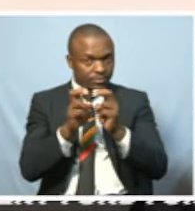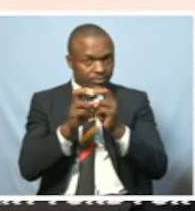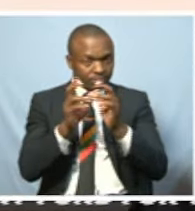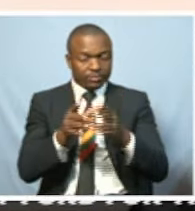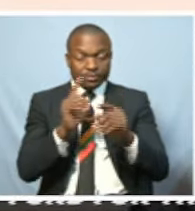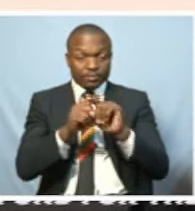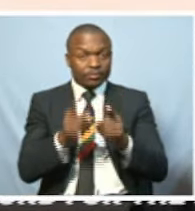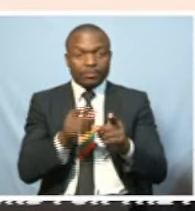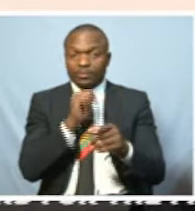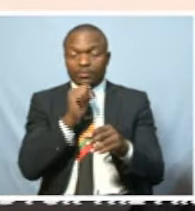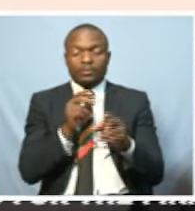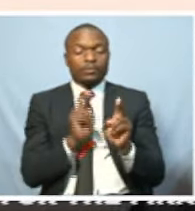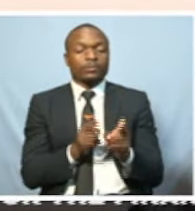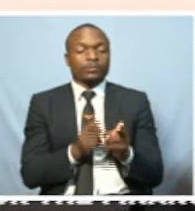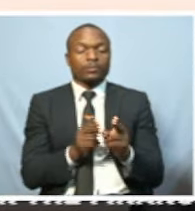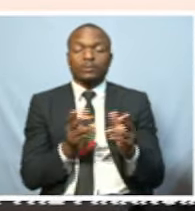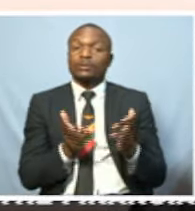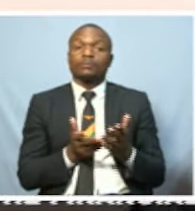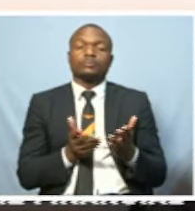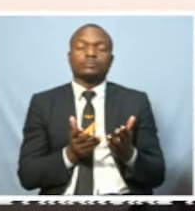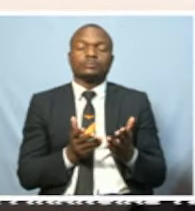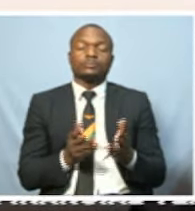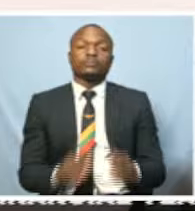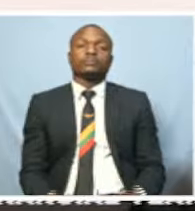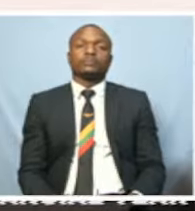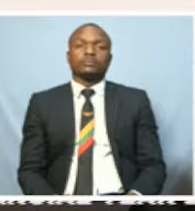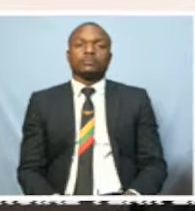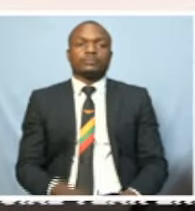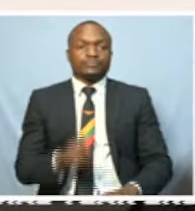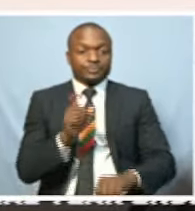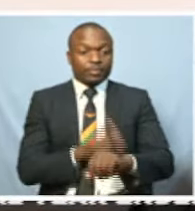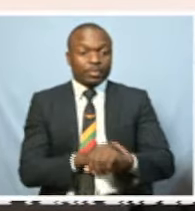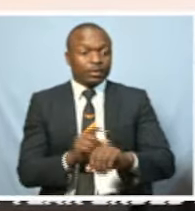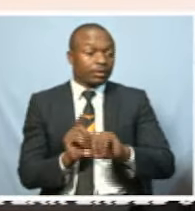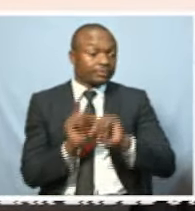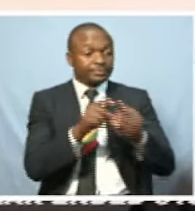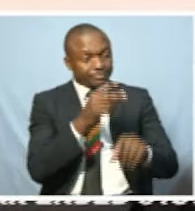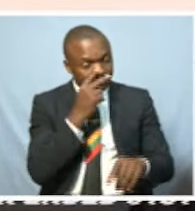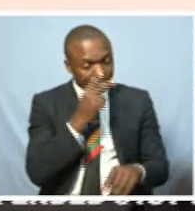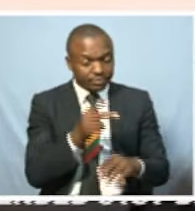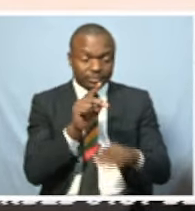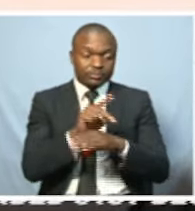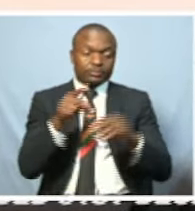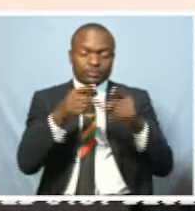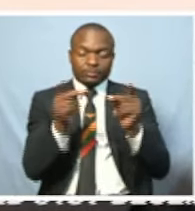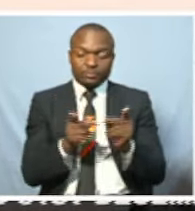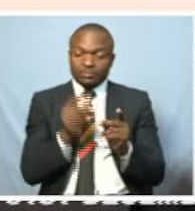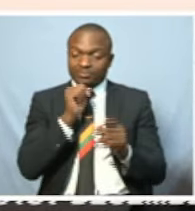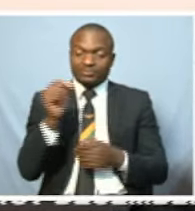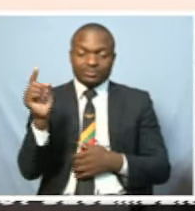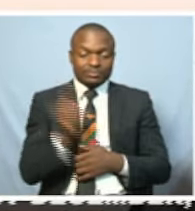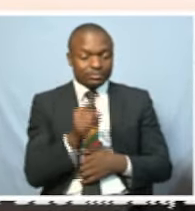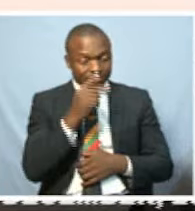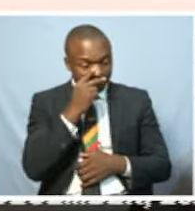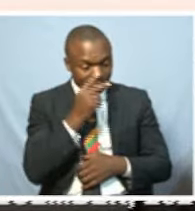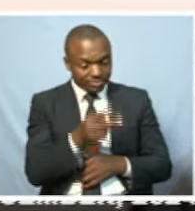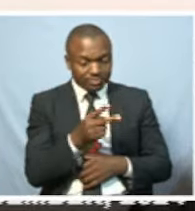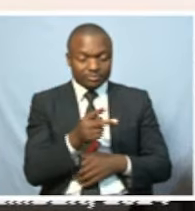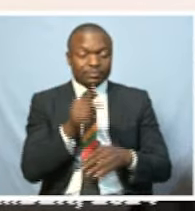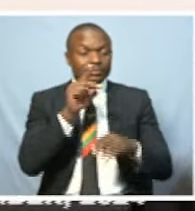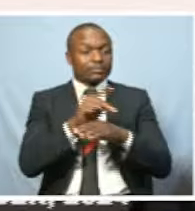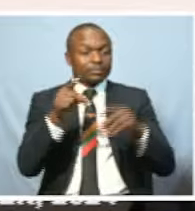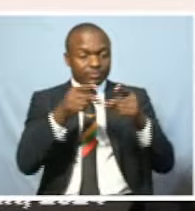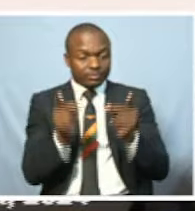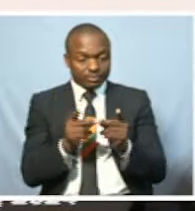the affirmative. At the time of to go and possess site, he did not also come to possess site. We engaged